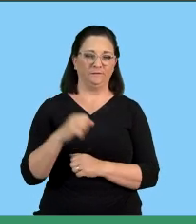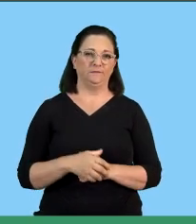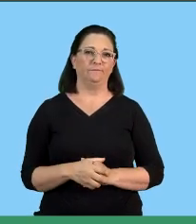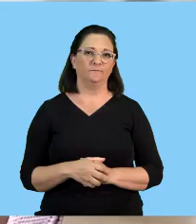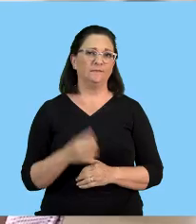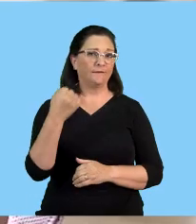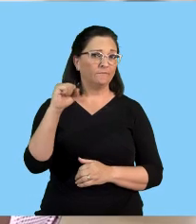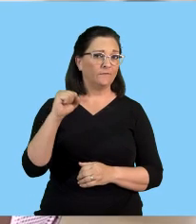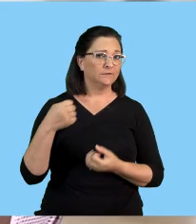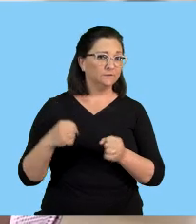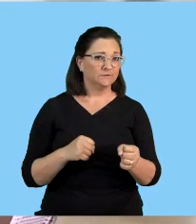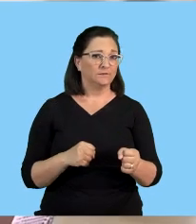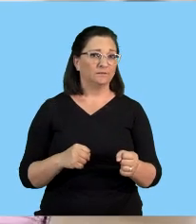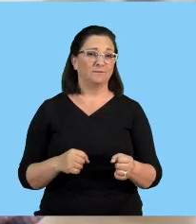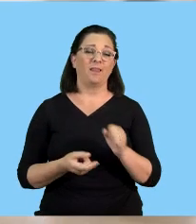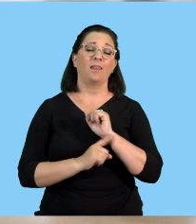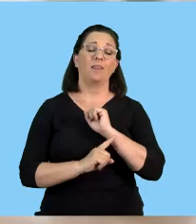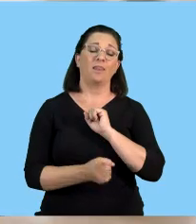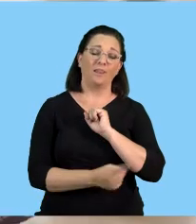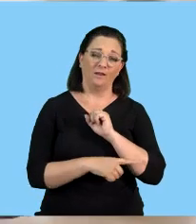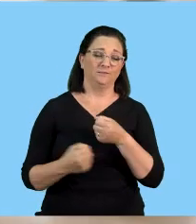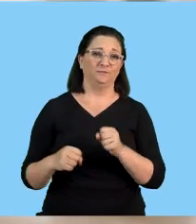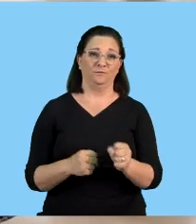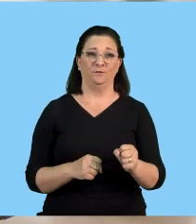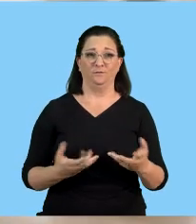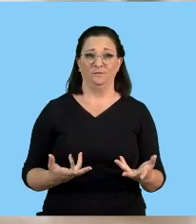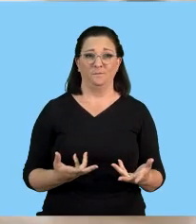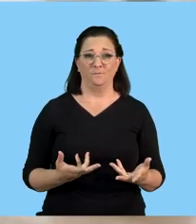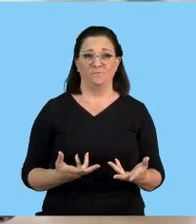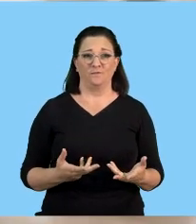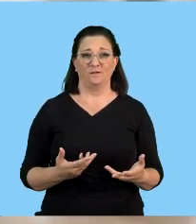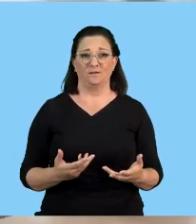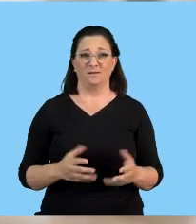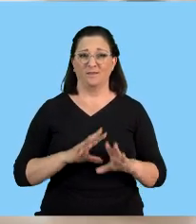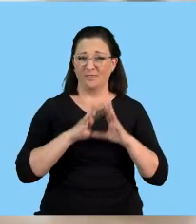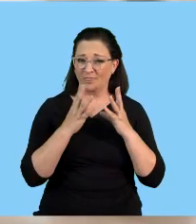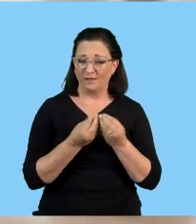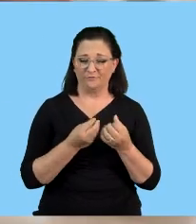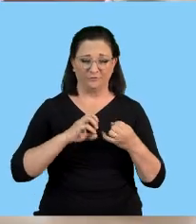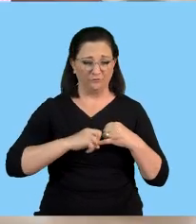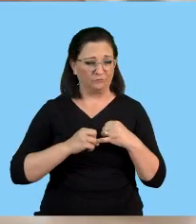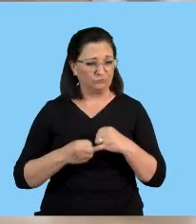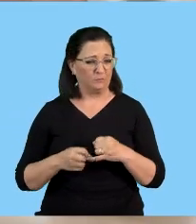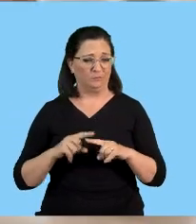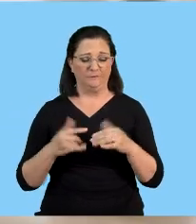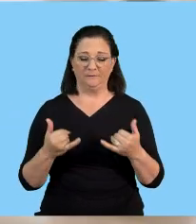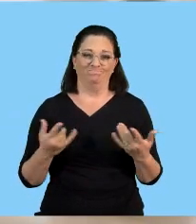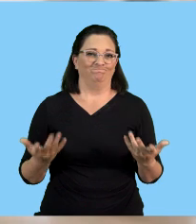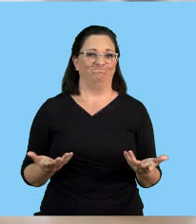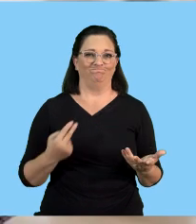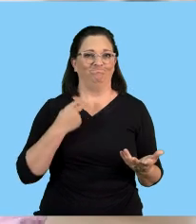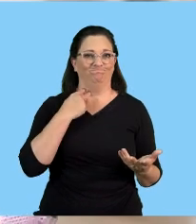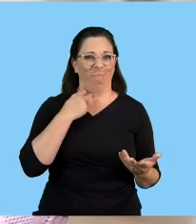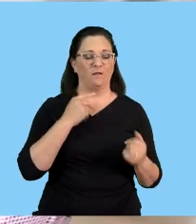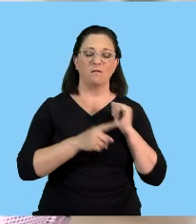Don't forget, with a defensive strategy, it is the last strategy or the last resort. We've exhausted all the other strategies, and then